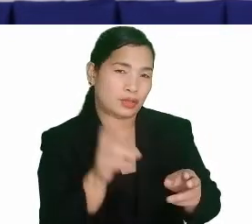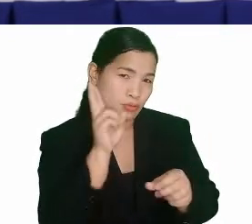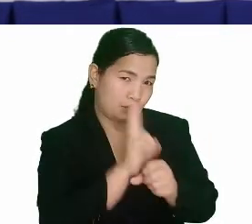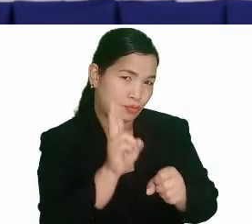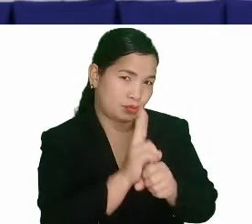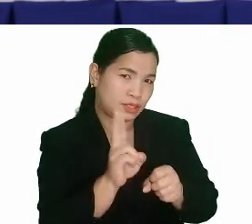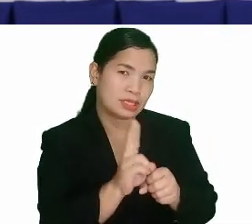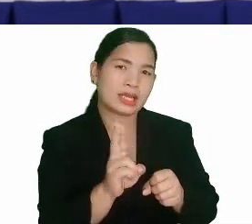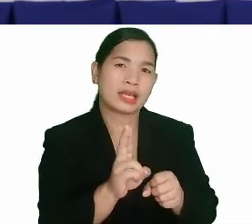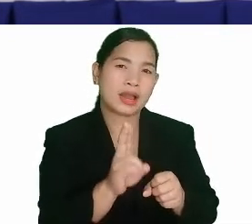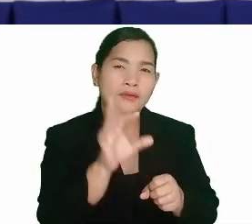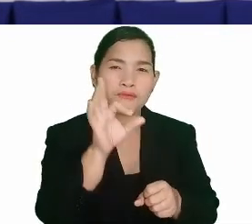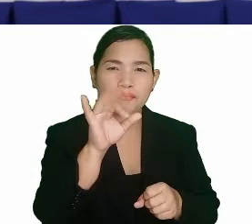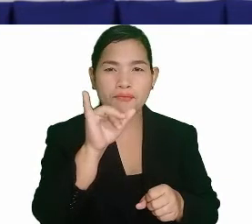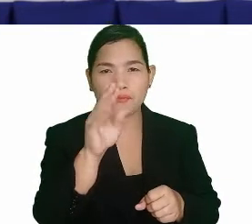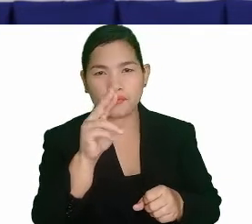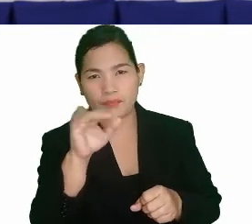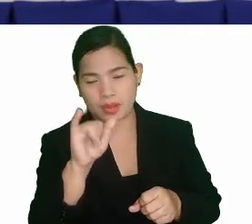knob. The answer?